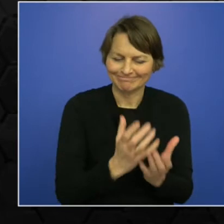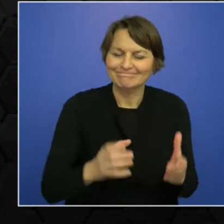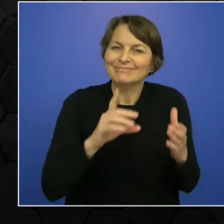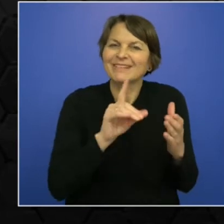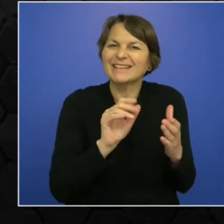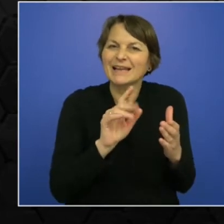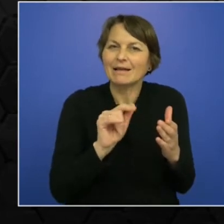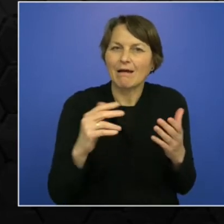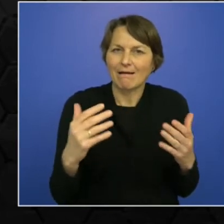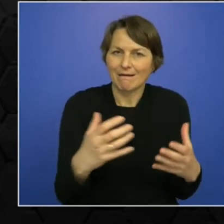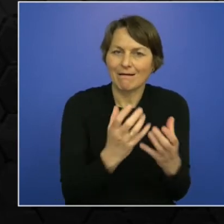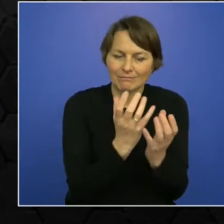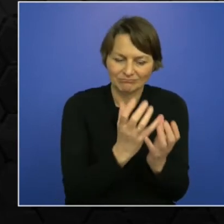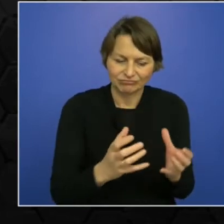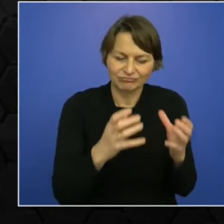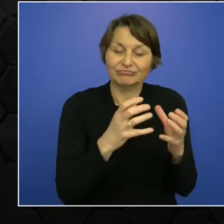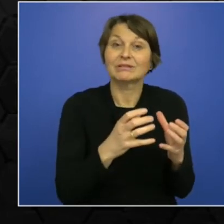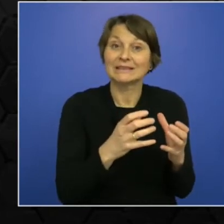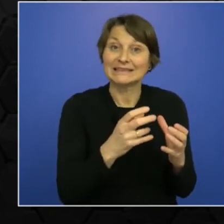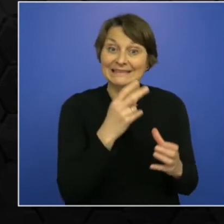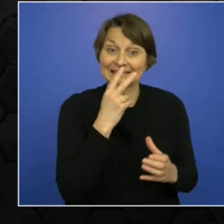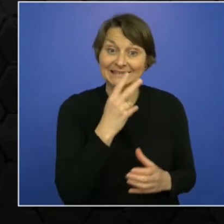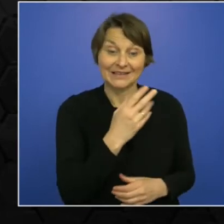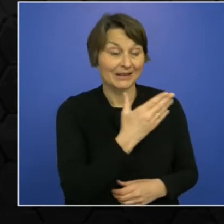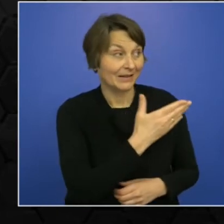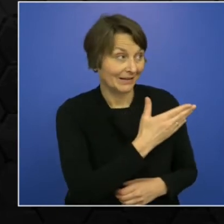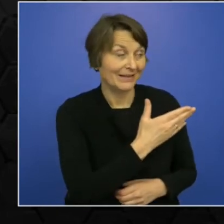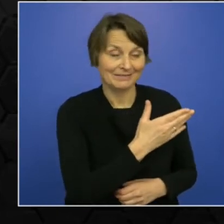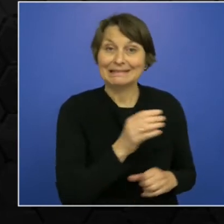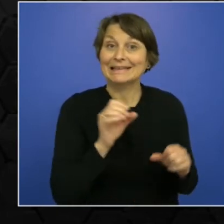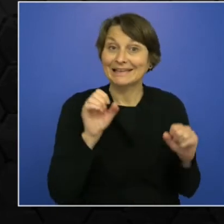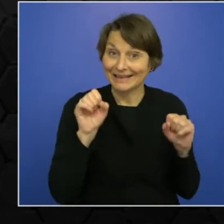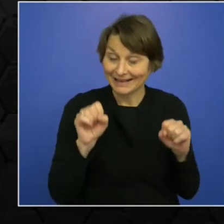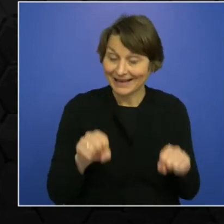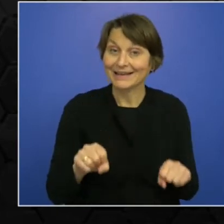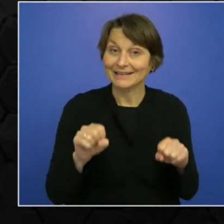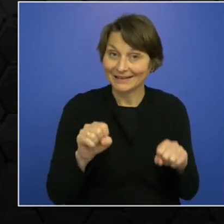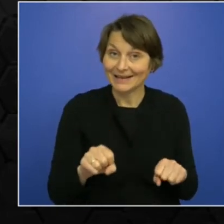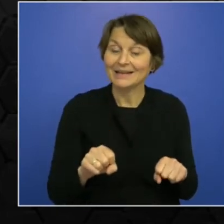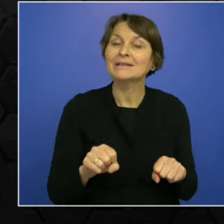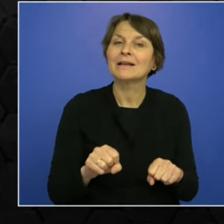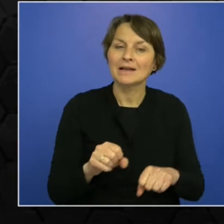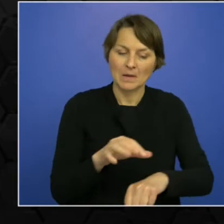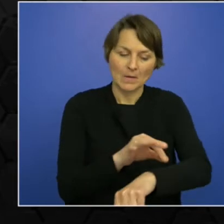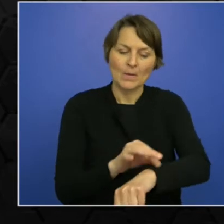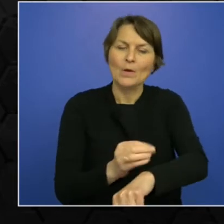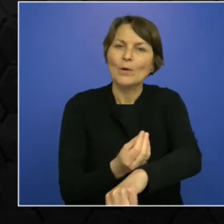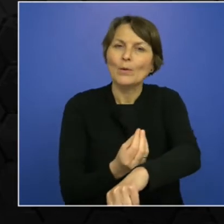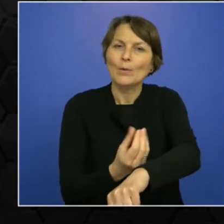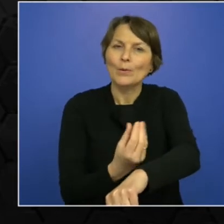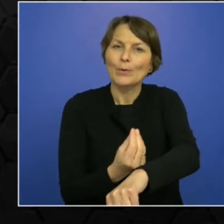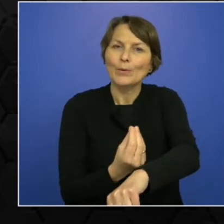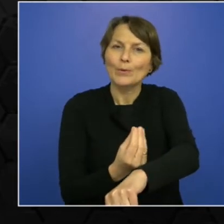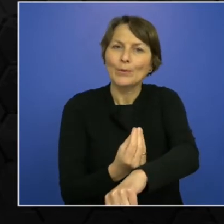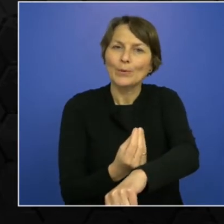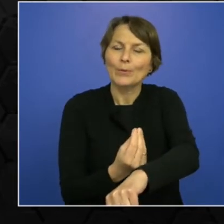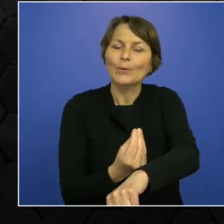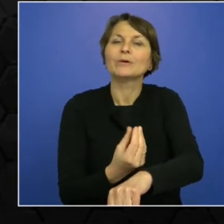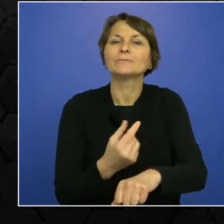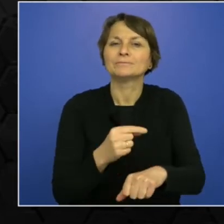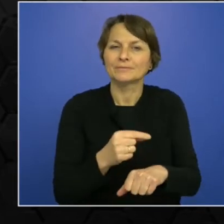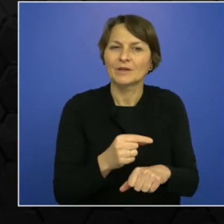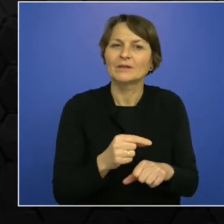that is how we were able to put on the sensor. So what would happen essentially is that you